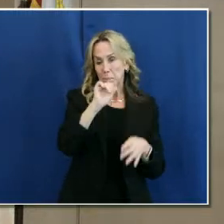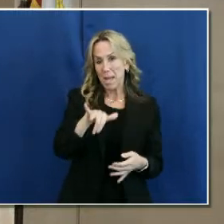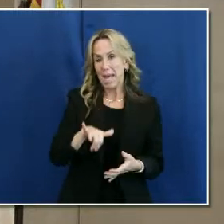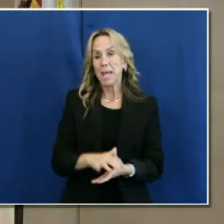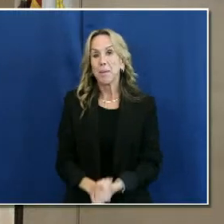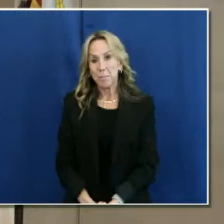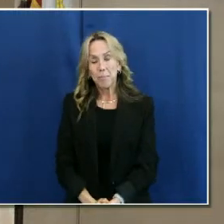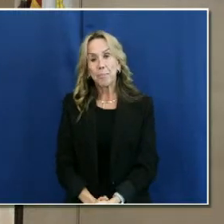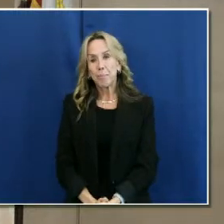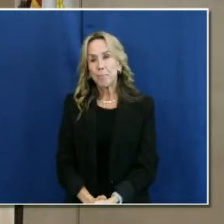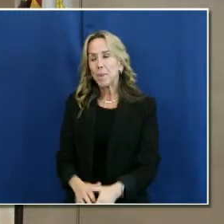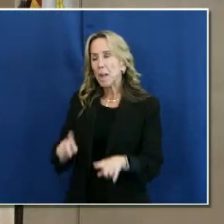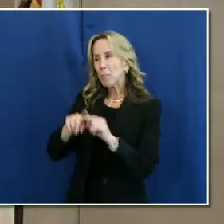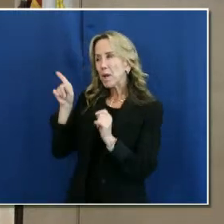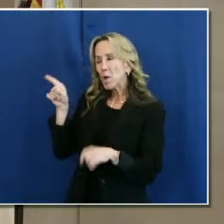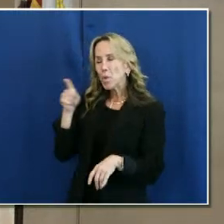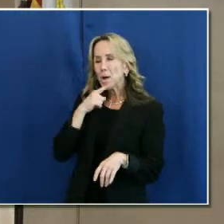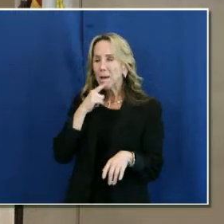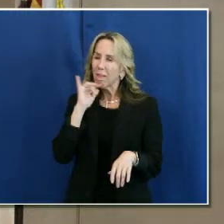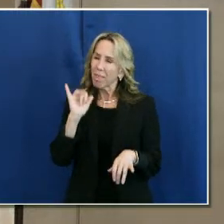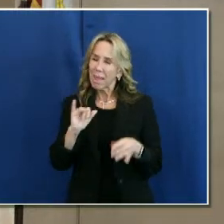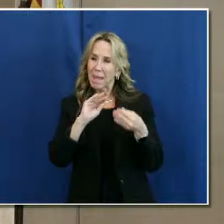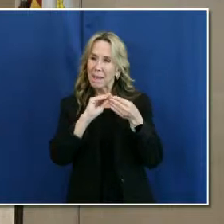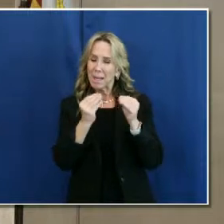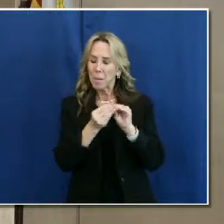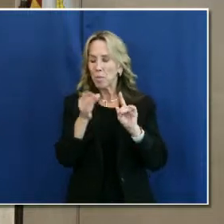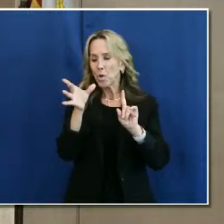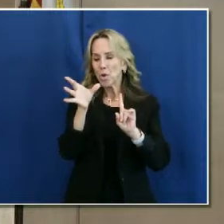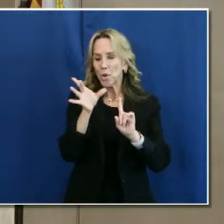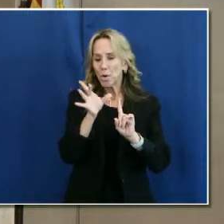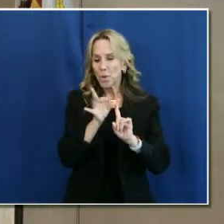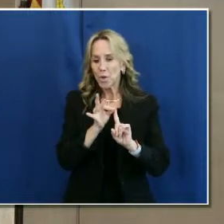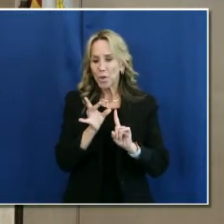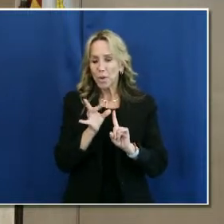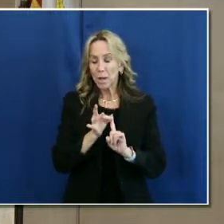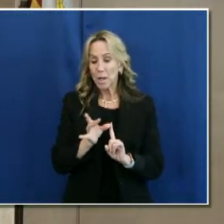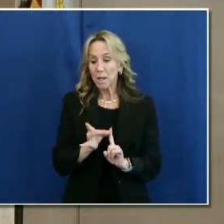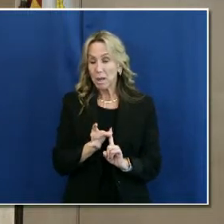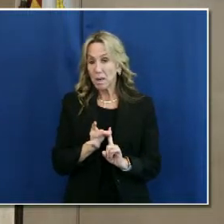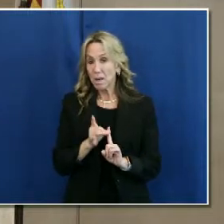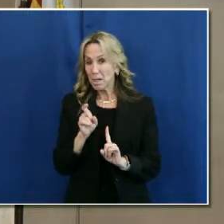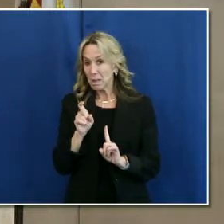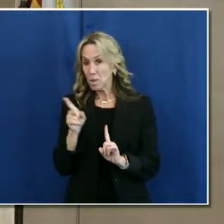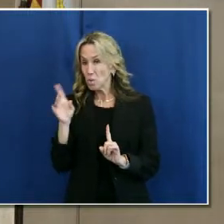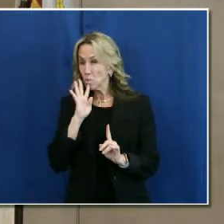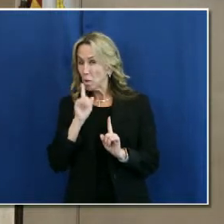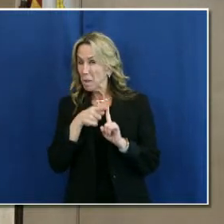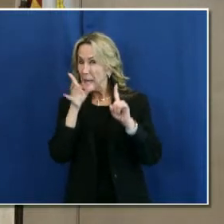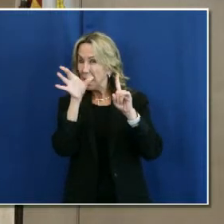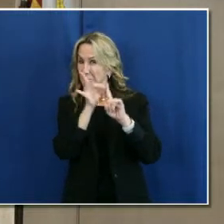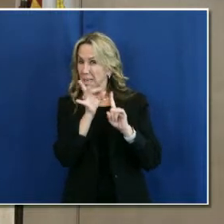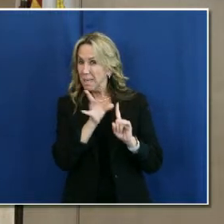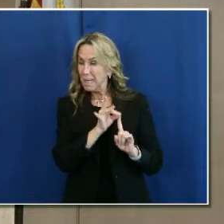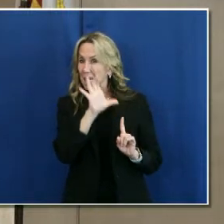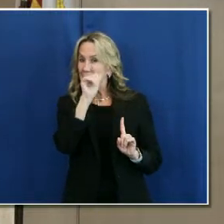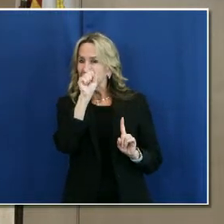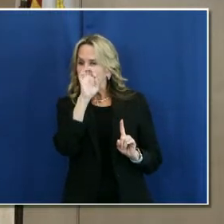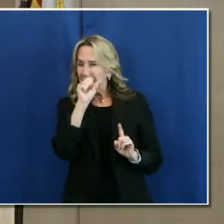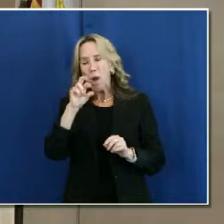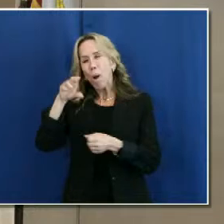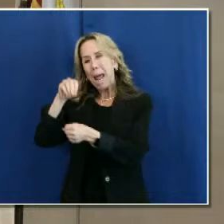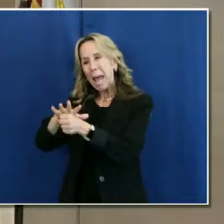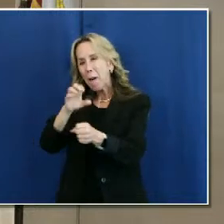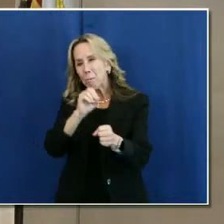But you said you looked at the number of cases. I don't know if you maybe meant the number of outbreaks. The number I'm sorry, yes,